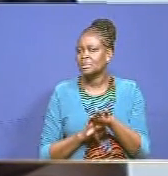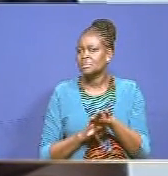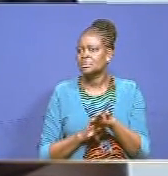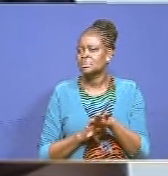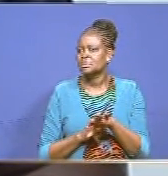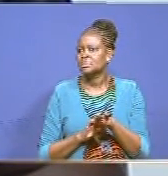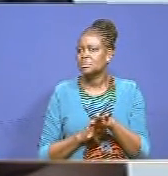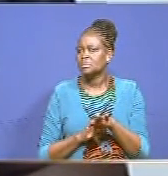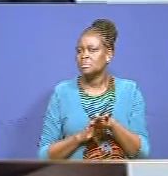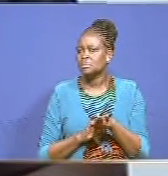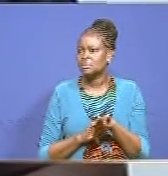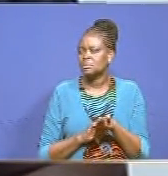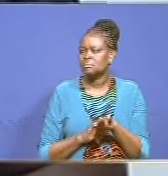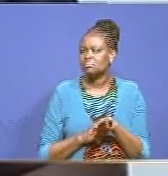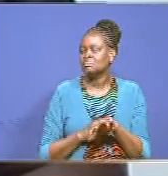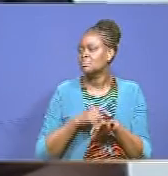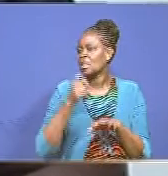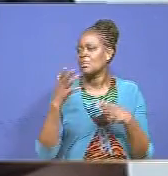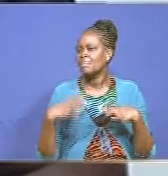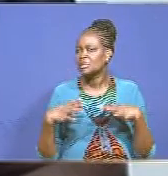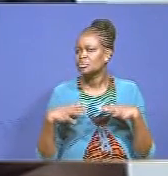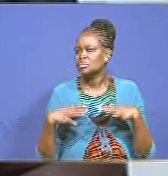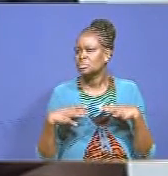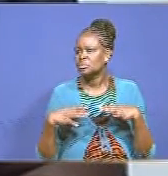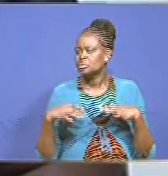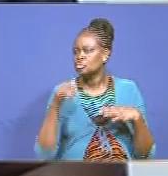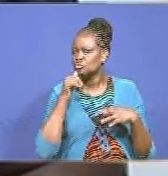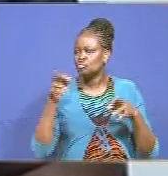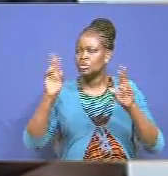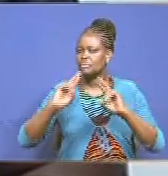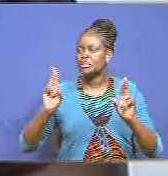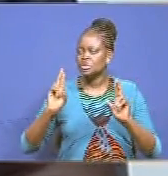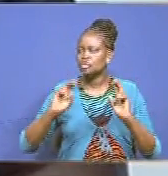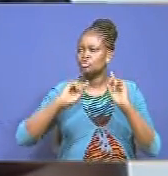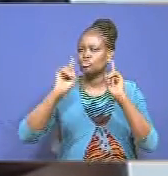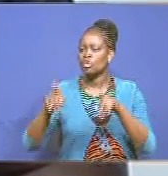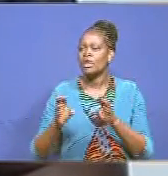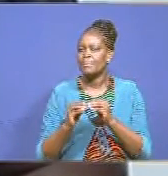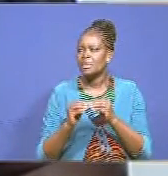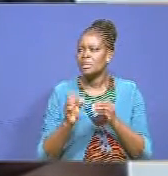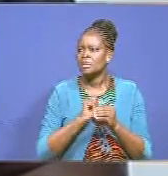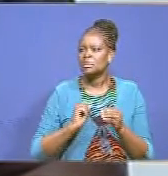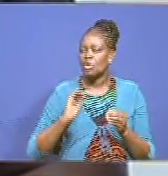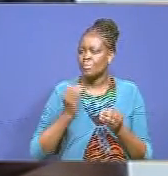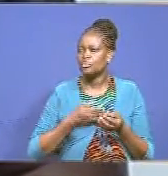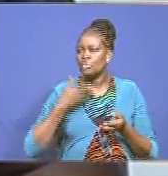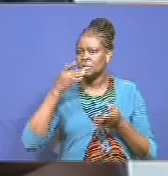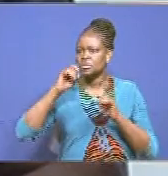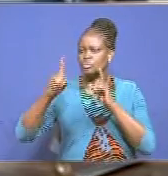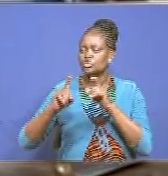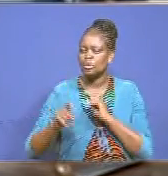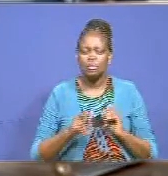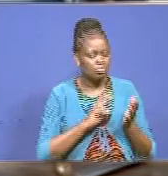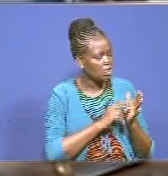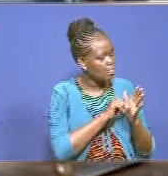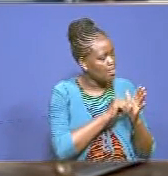somebody is not ready to go and face the Senate committee to answer the questions. Uh-huh. Mm. So what really is the problem? Is it